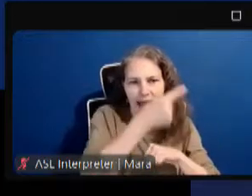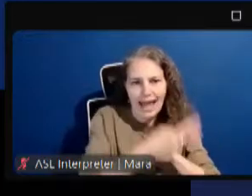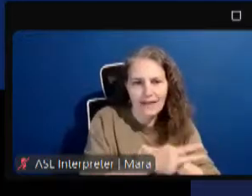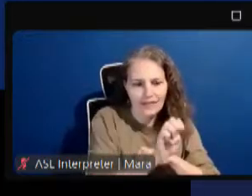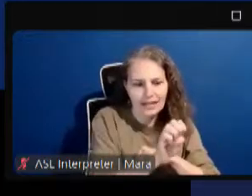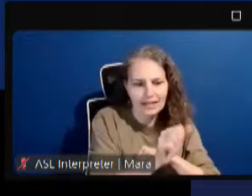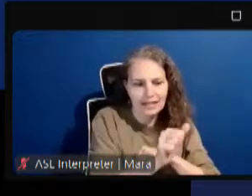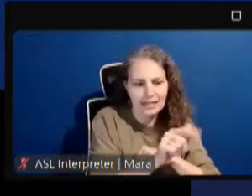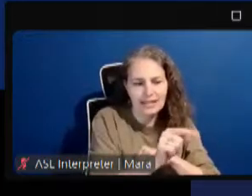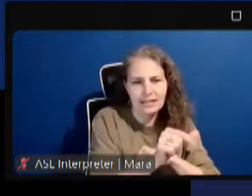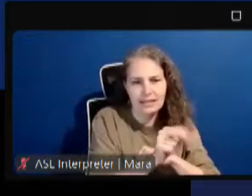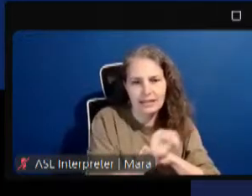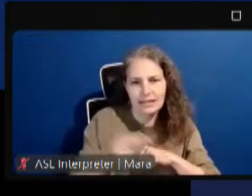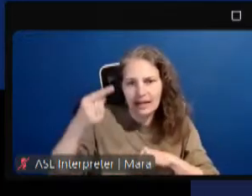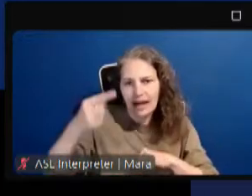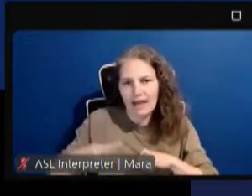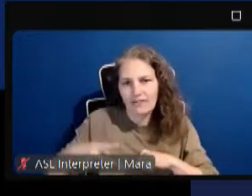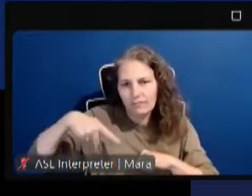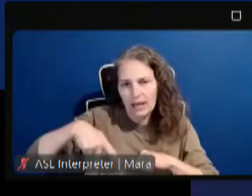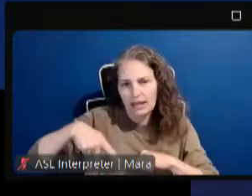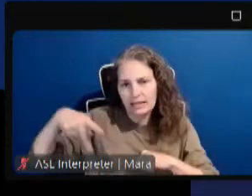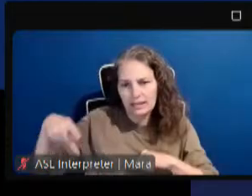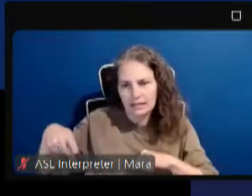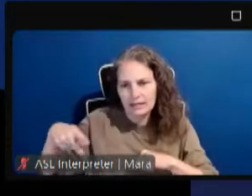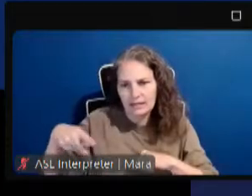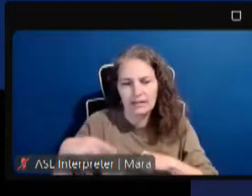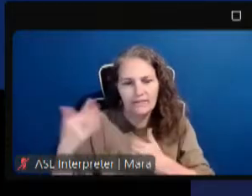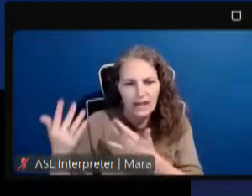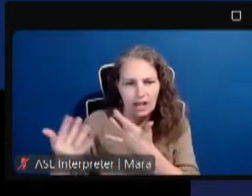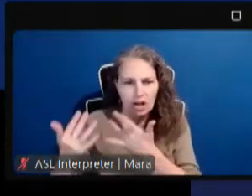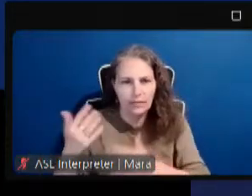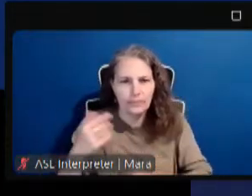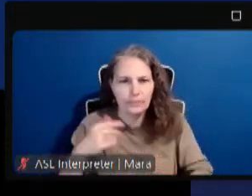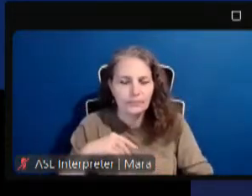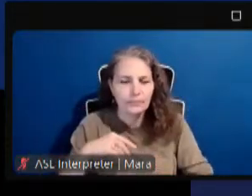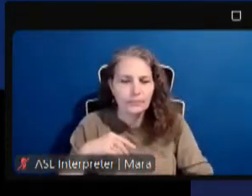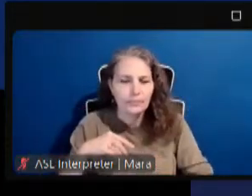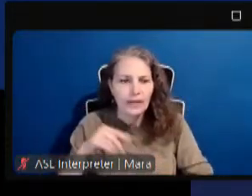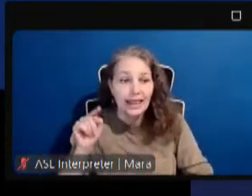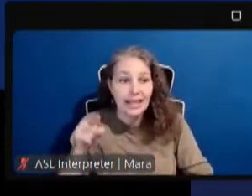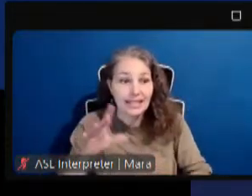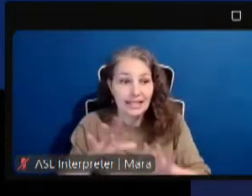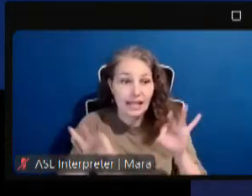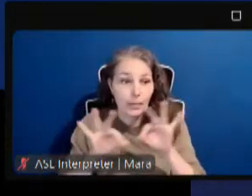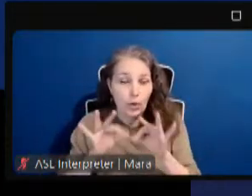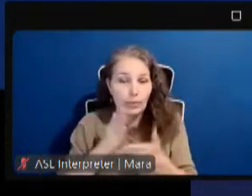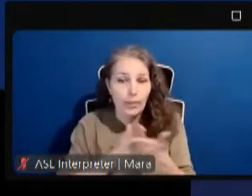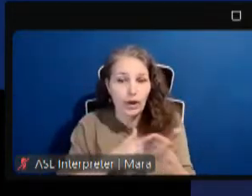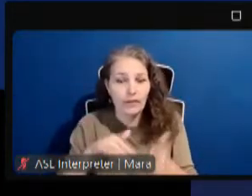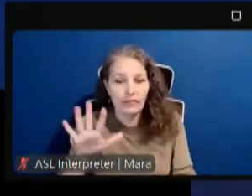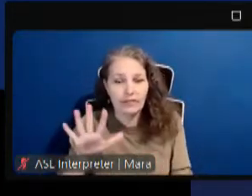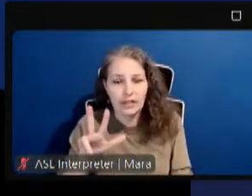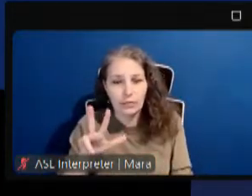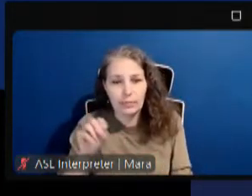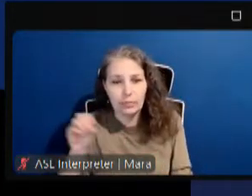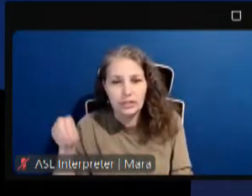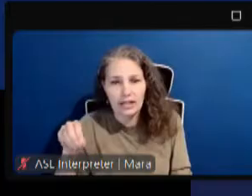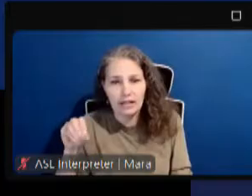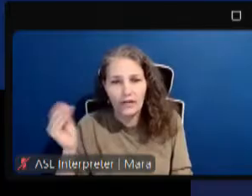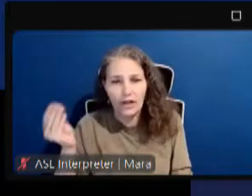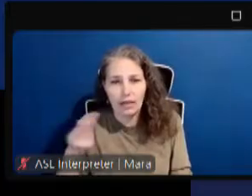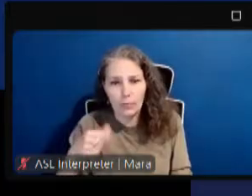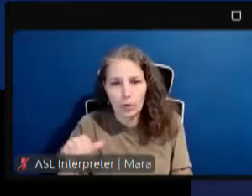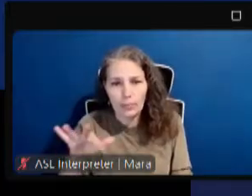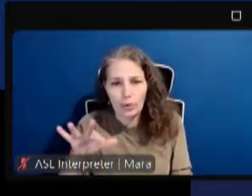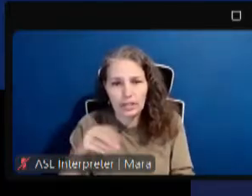the Palisades Fire. Next slide, please. And this is the important part. 53% of the properties